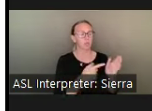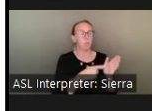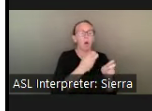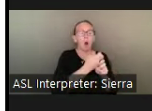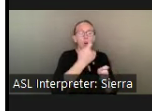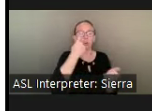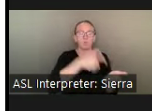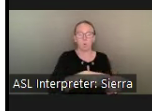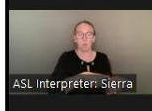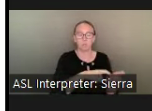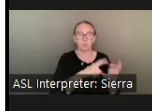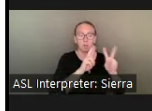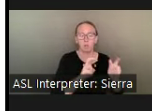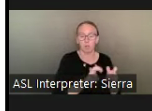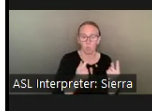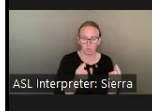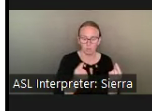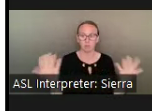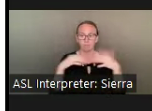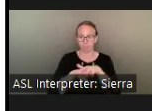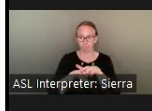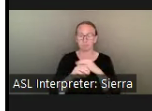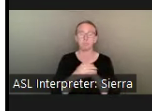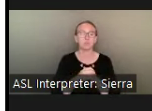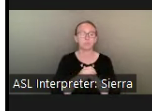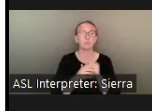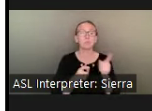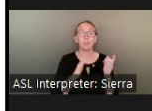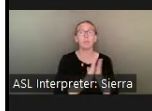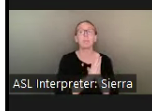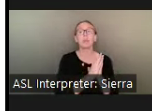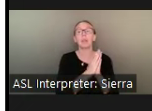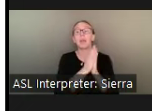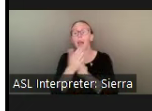then that kind of branched into these 2 works where I was using more specific